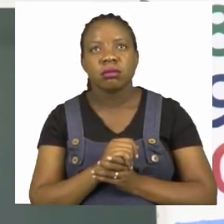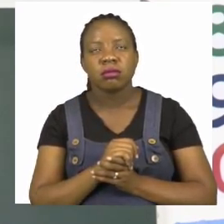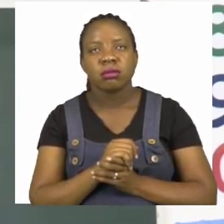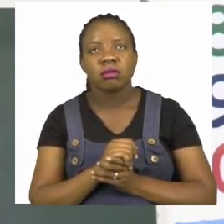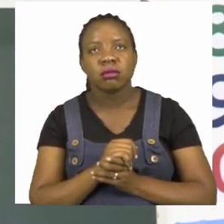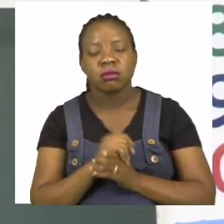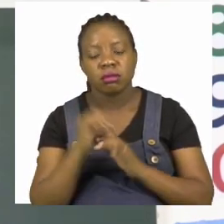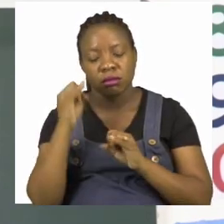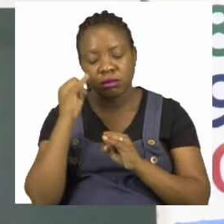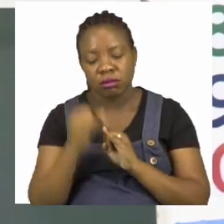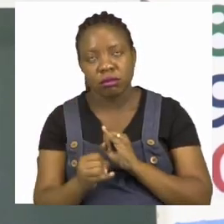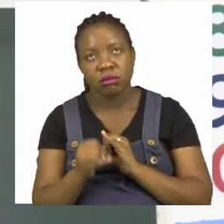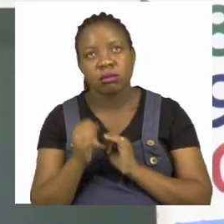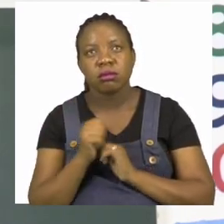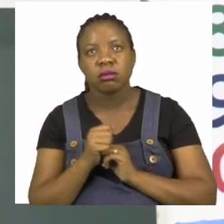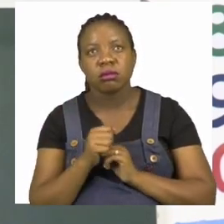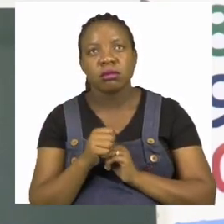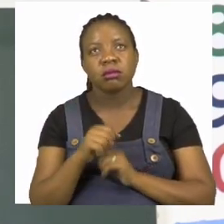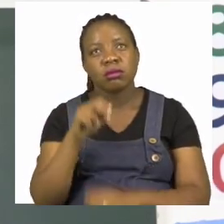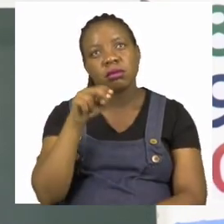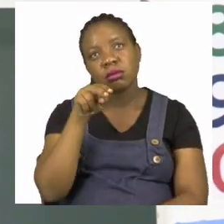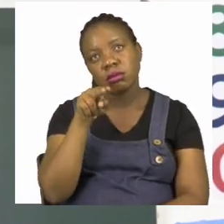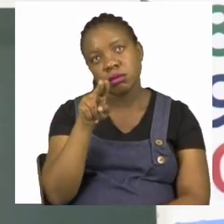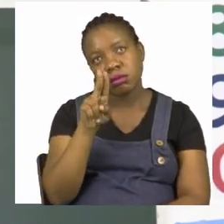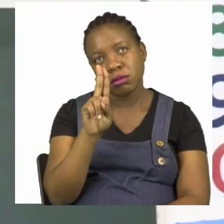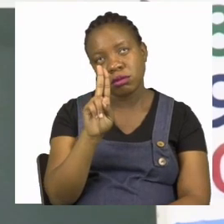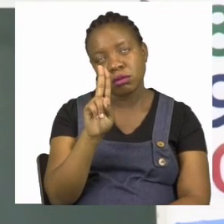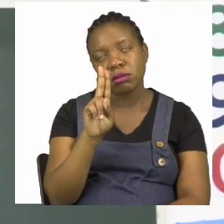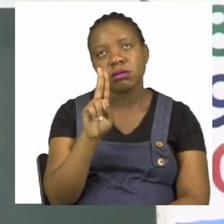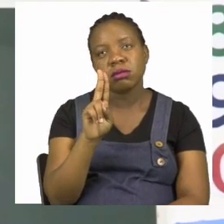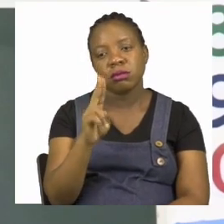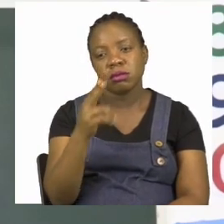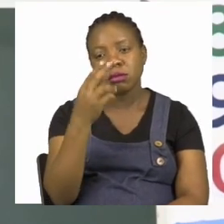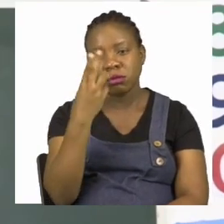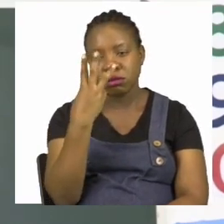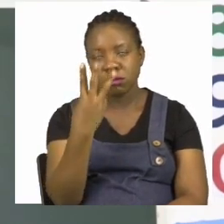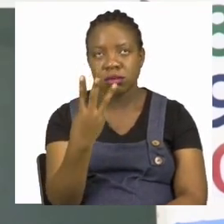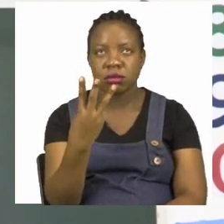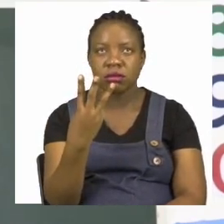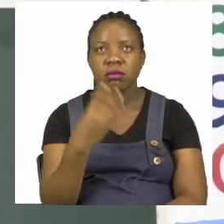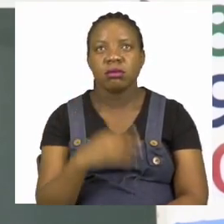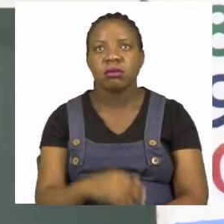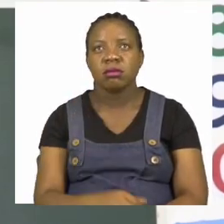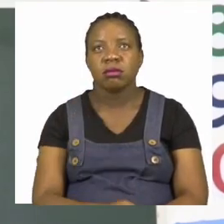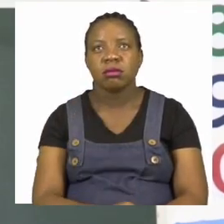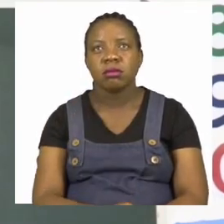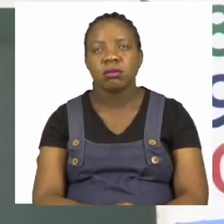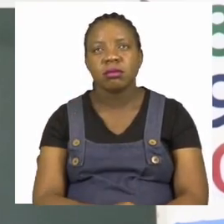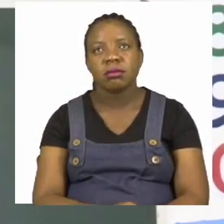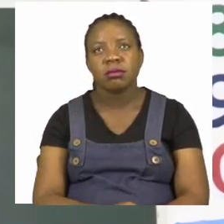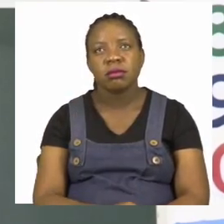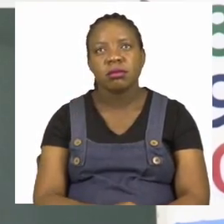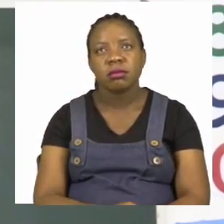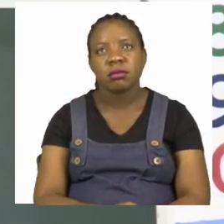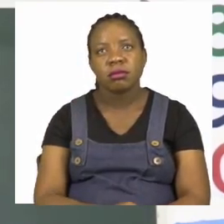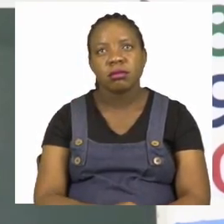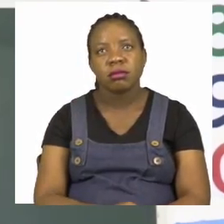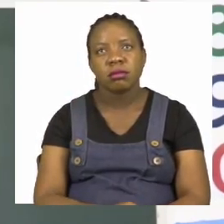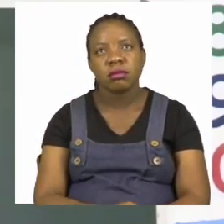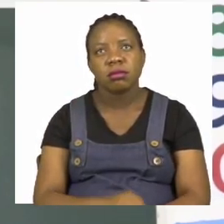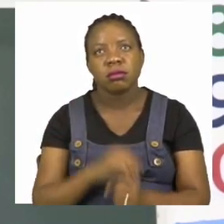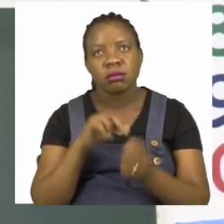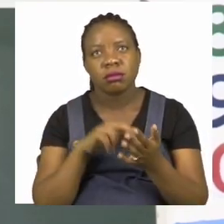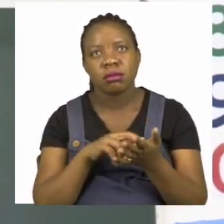And the last digit we will write is 3 for 3. So that